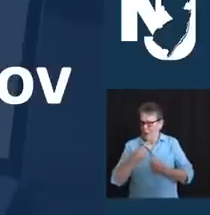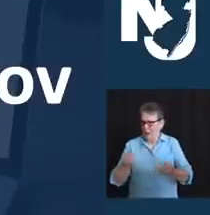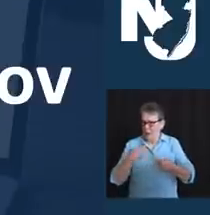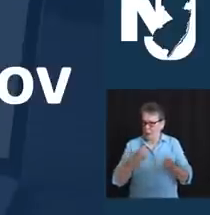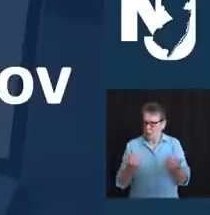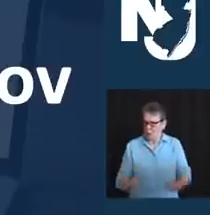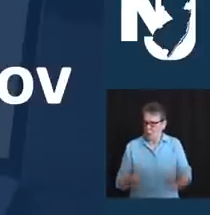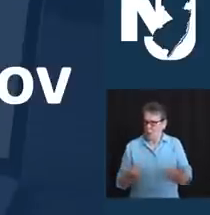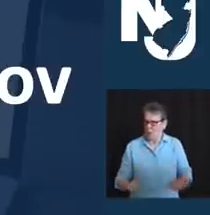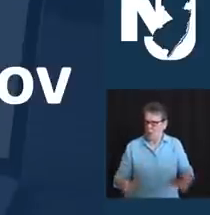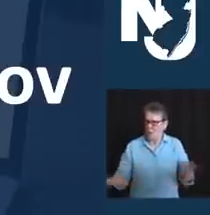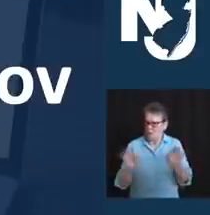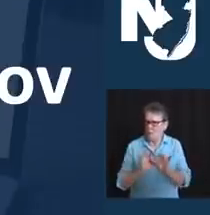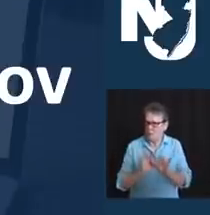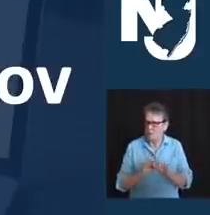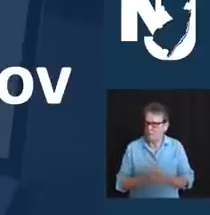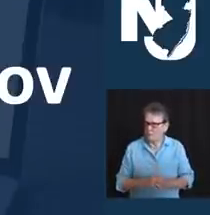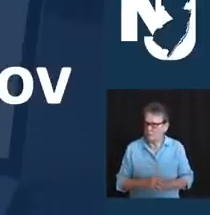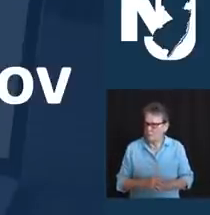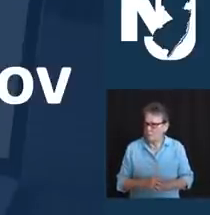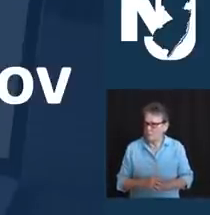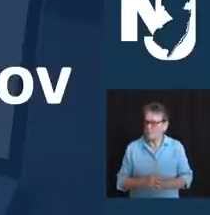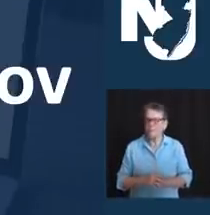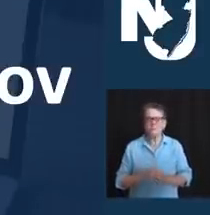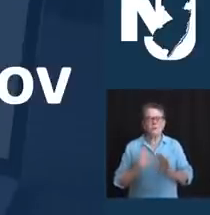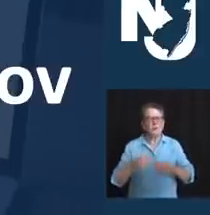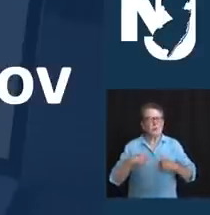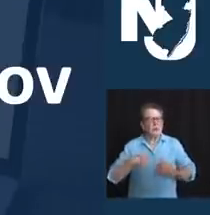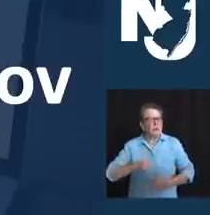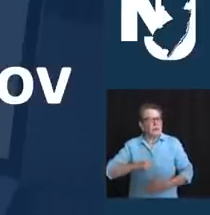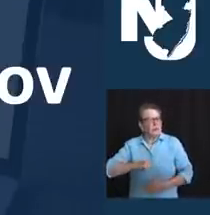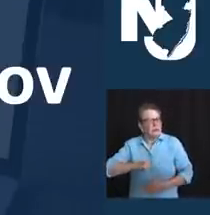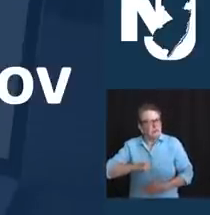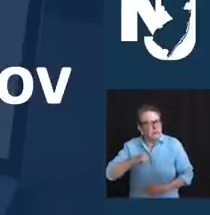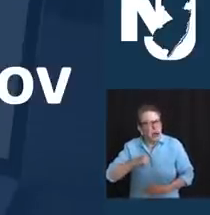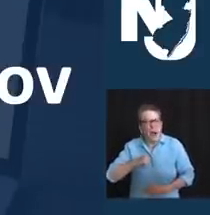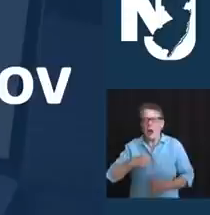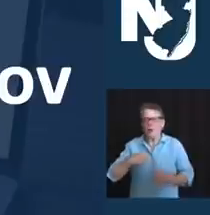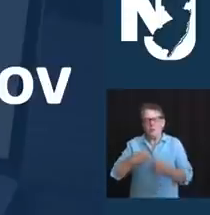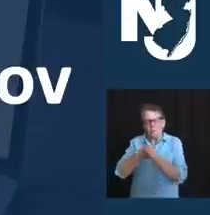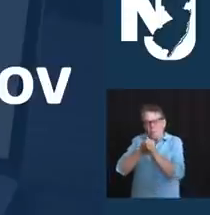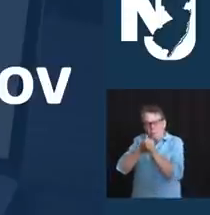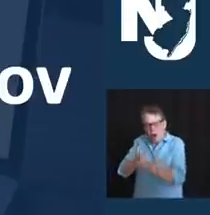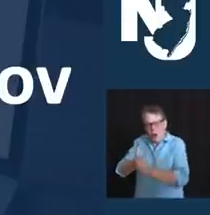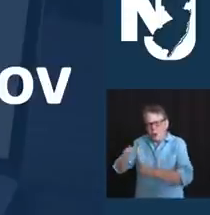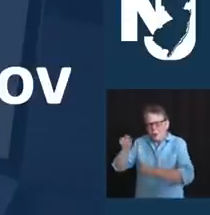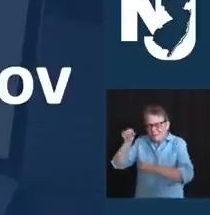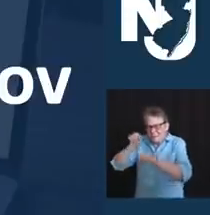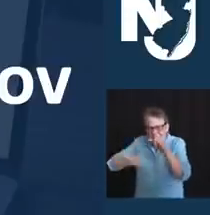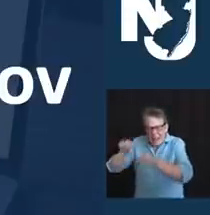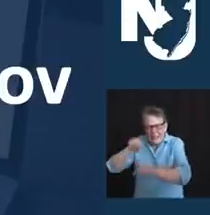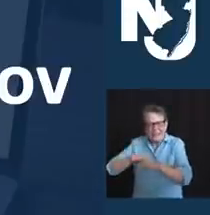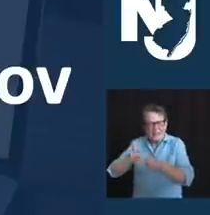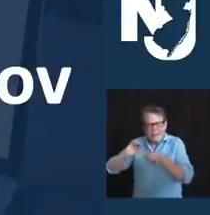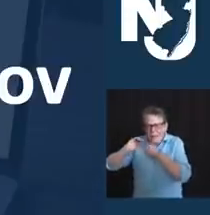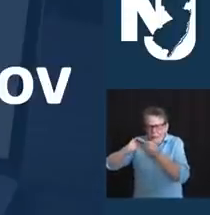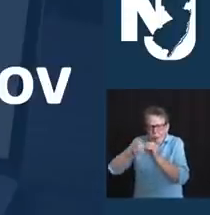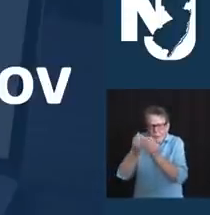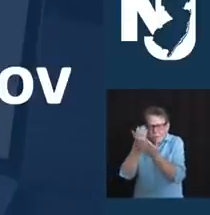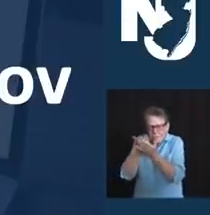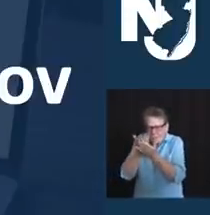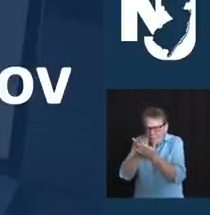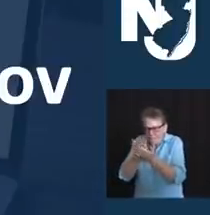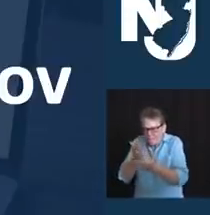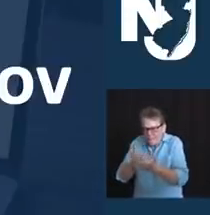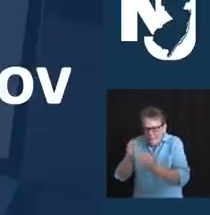we have always been guided by the science, the data, the facts, and the actions that we're taking today are true to that. And